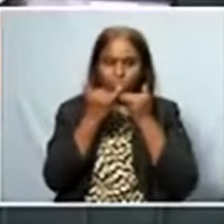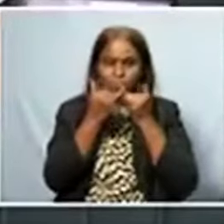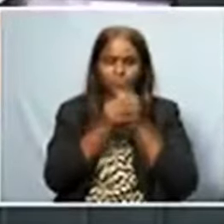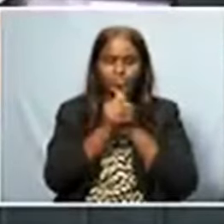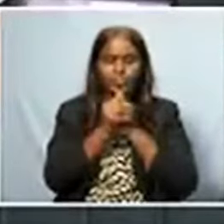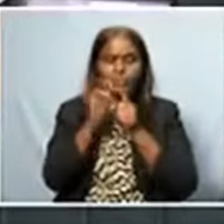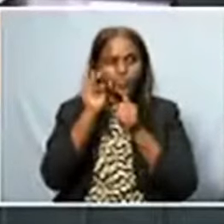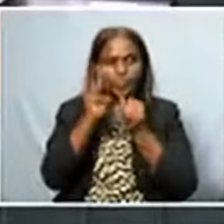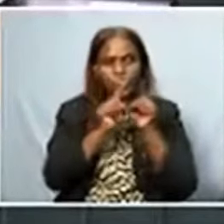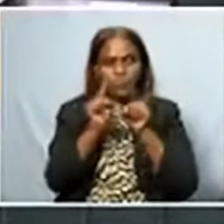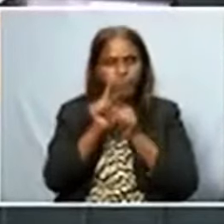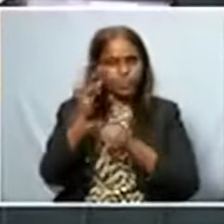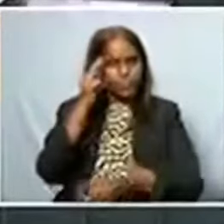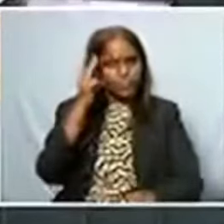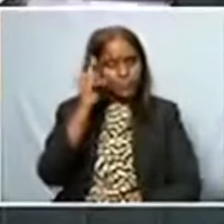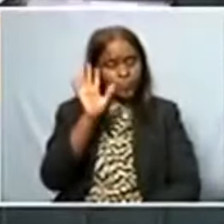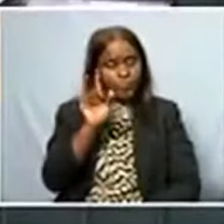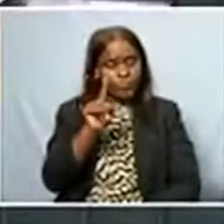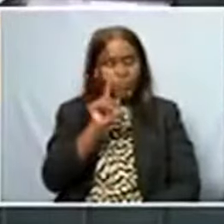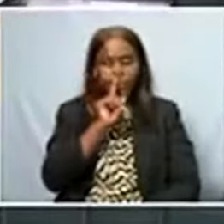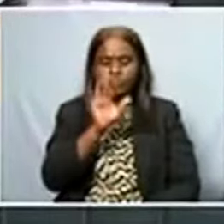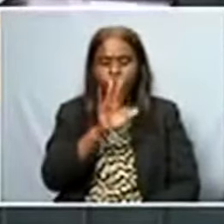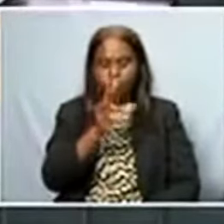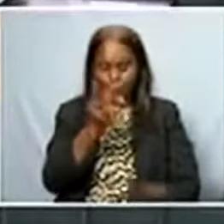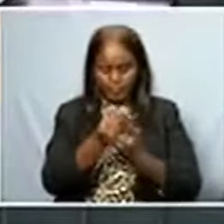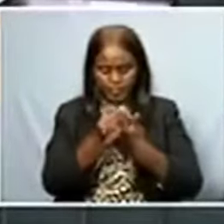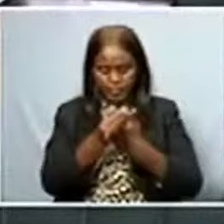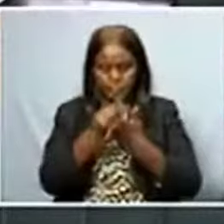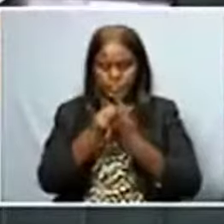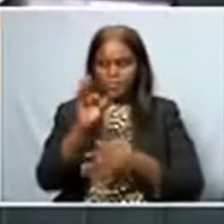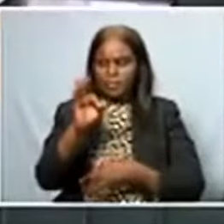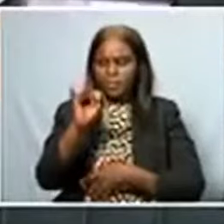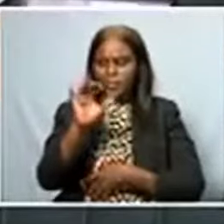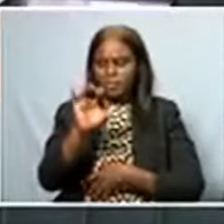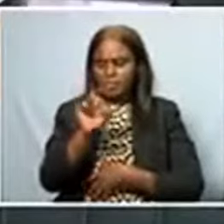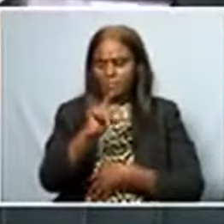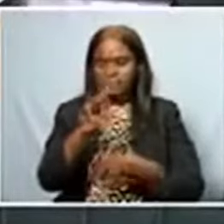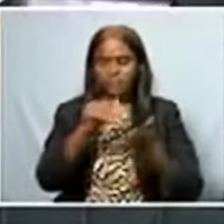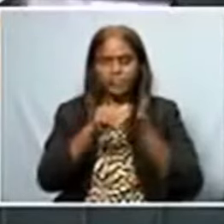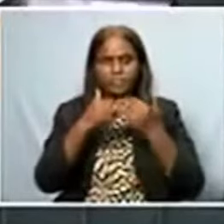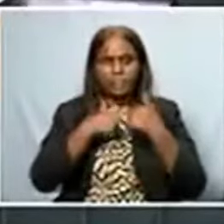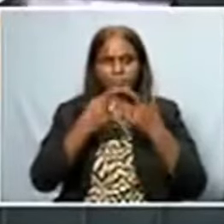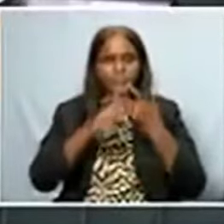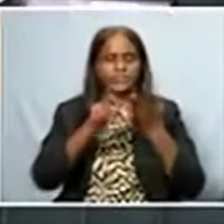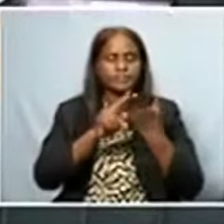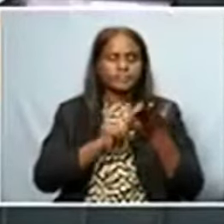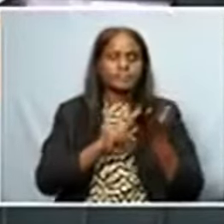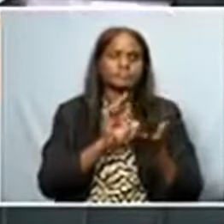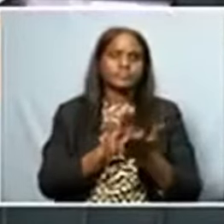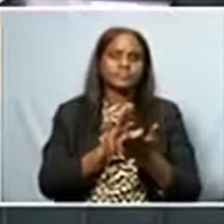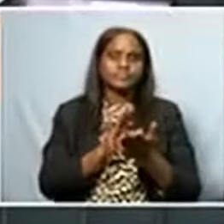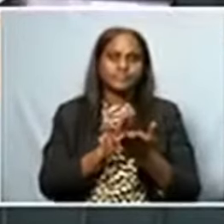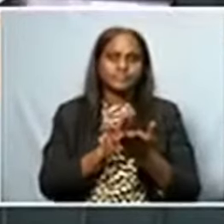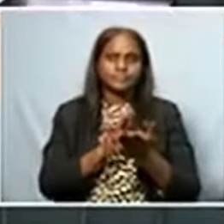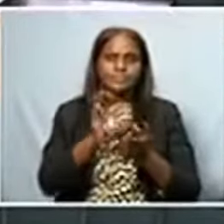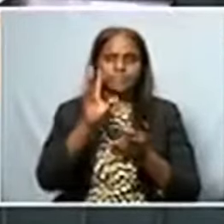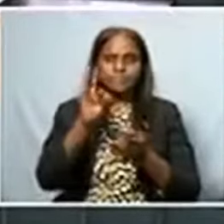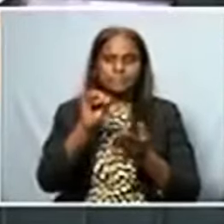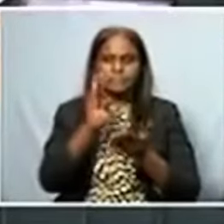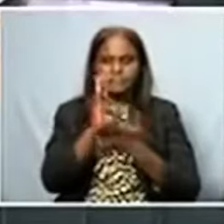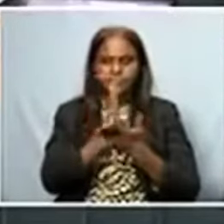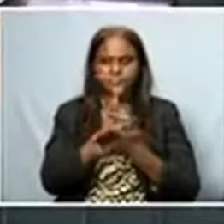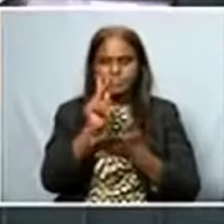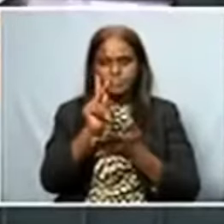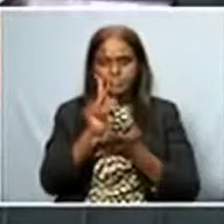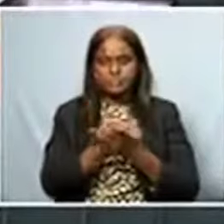You will also recall that the Financial Intelligence Center has reported 60 billion